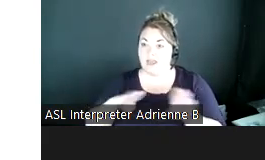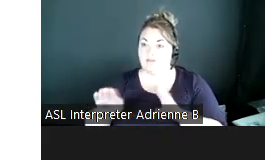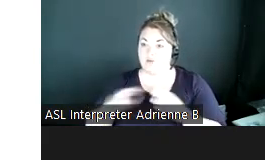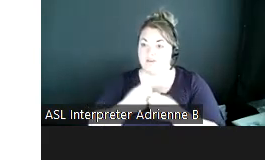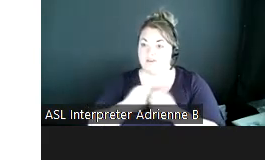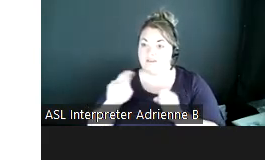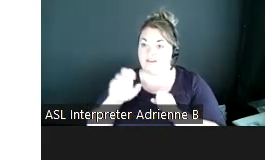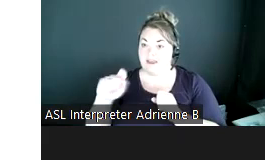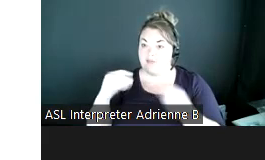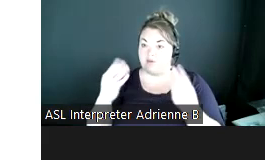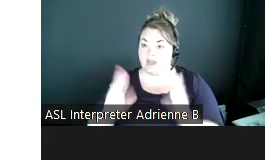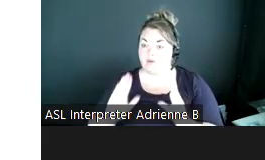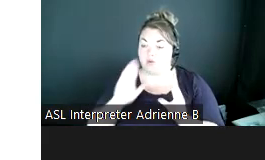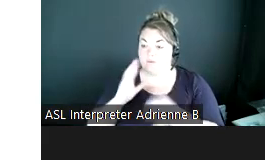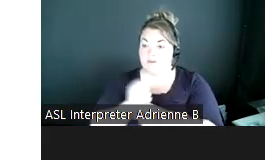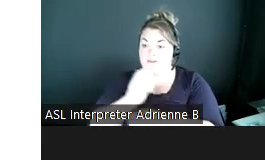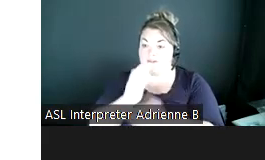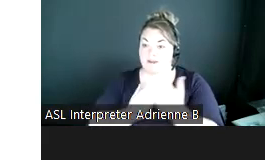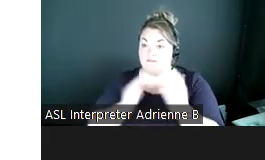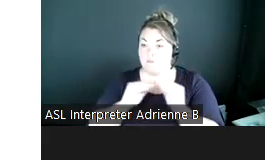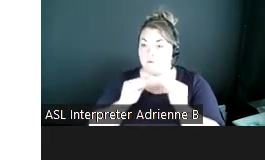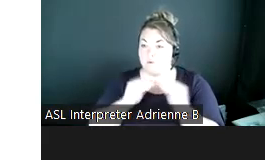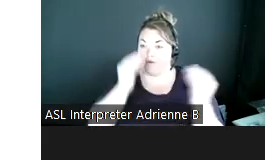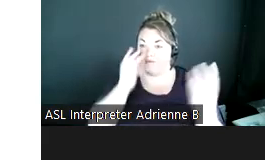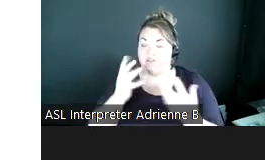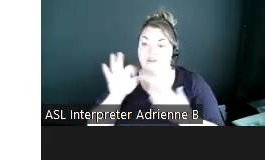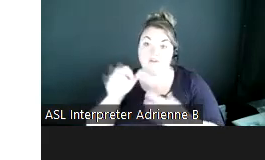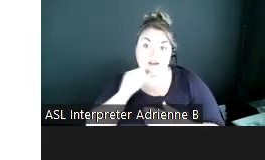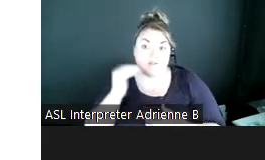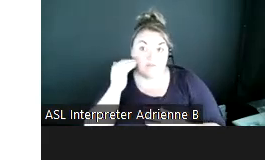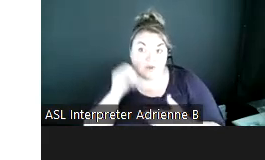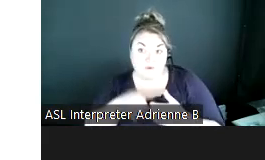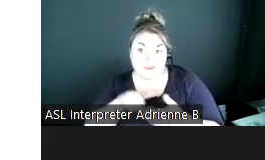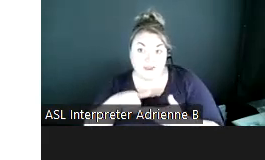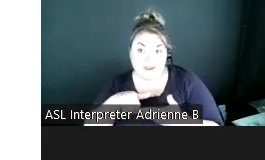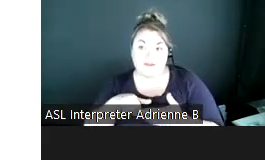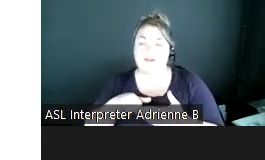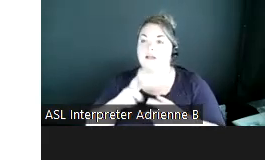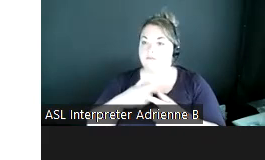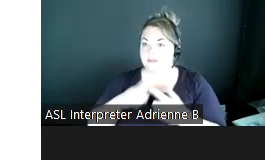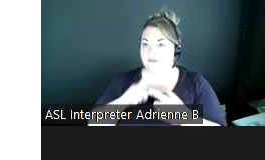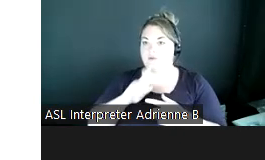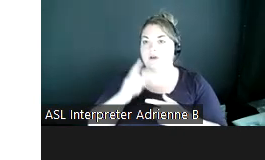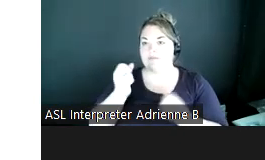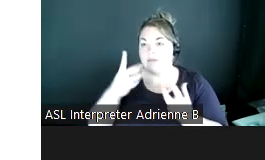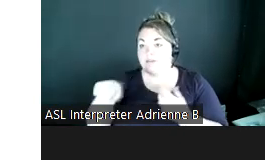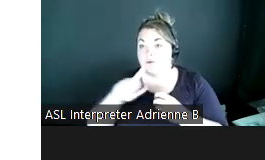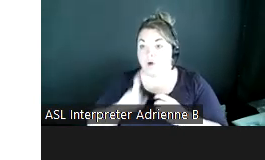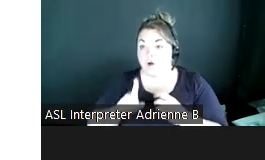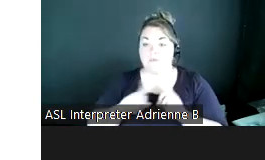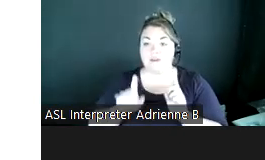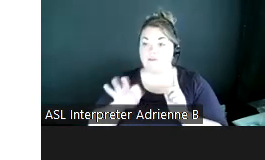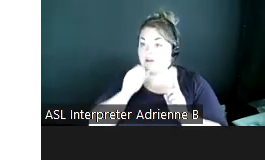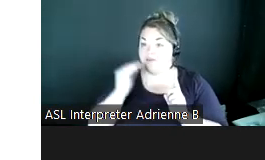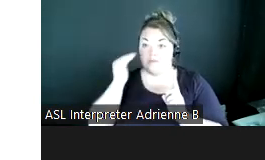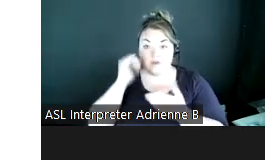providers. You'll be receiving more information about it if you're not familiar with that. I'm sure a number of you are, but if you're not familiar with